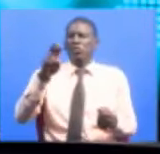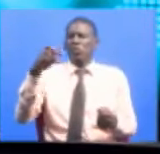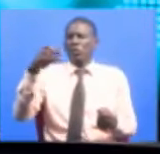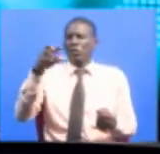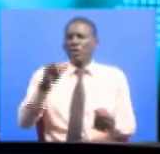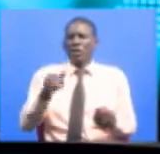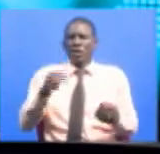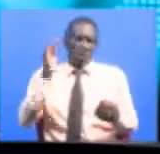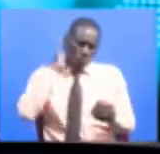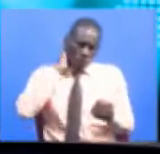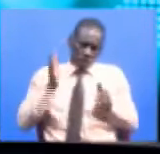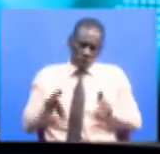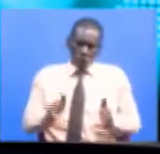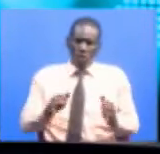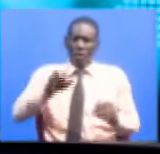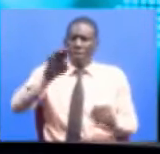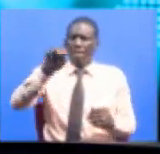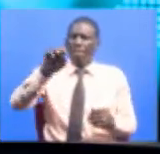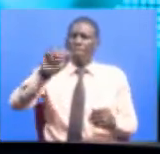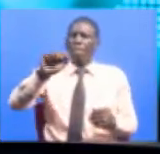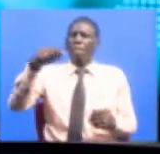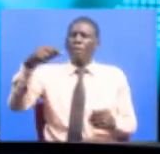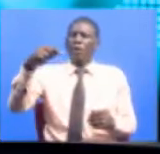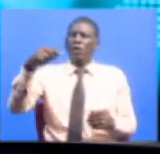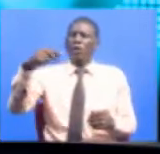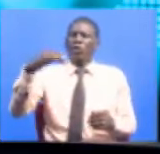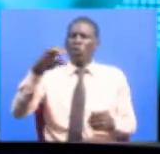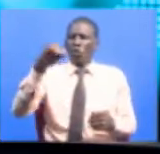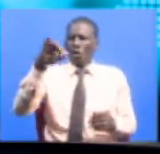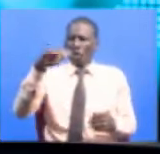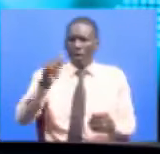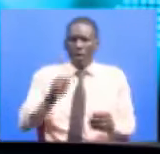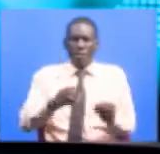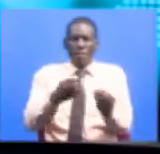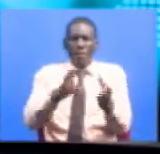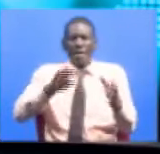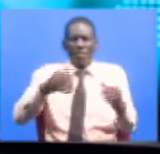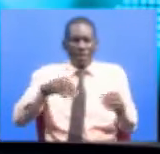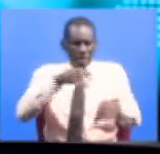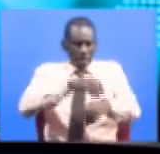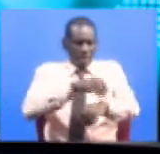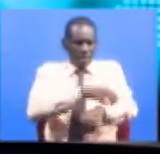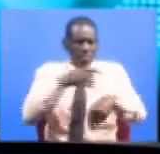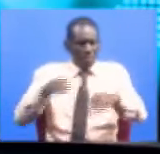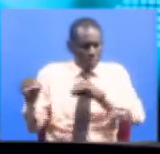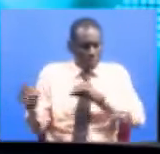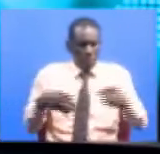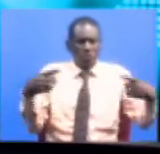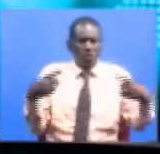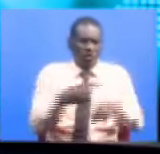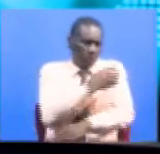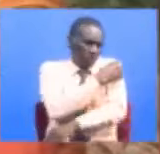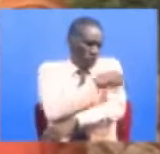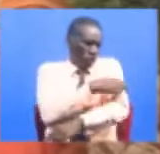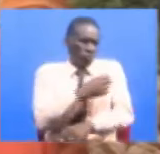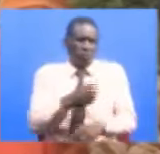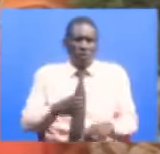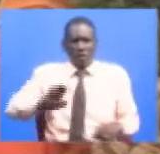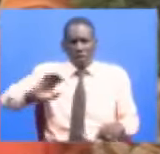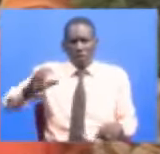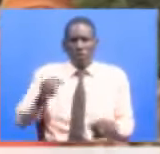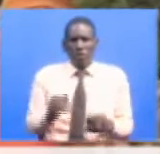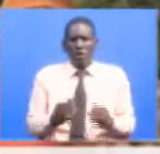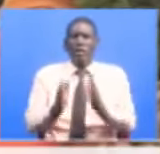Mathioya constituency in the county of Murang’a. Scores of other injured pupils have been rushed to various hospitals in the county. The